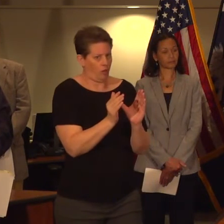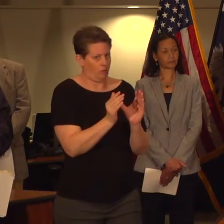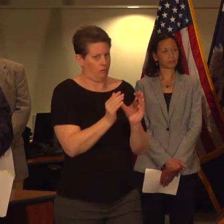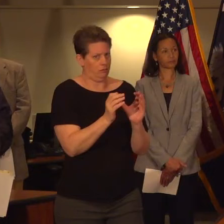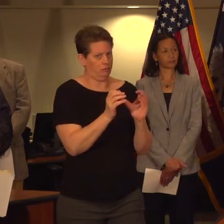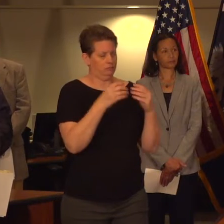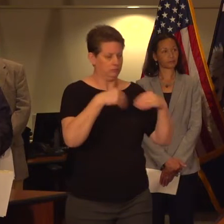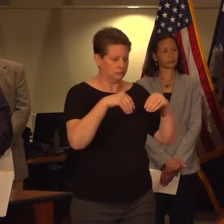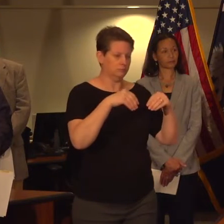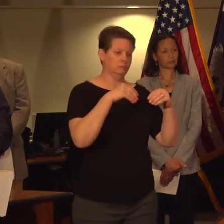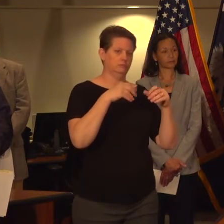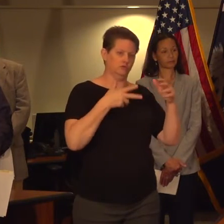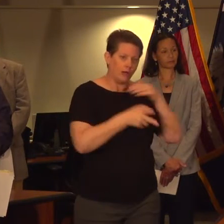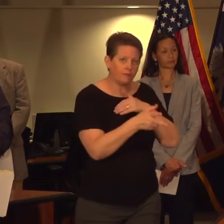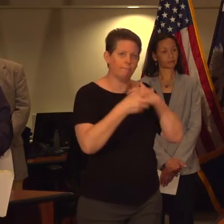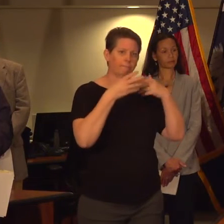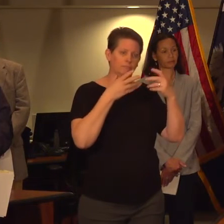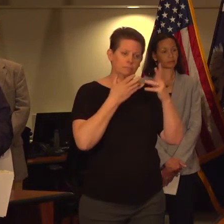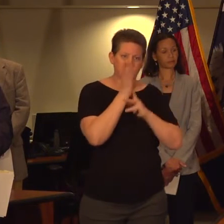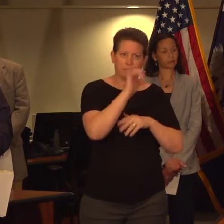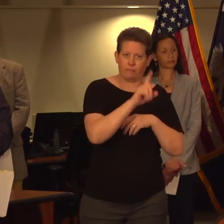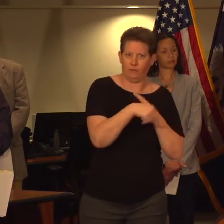were restricted at some time